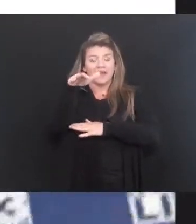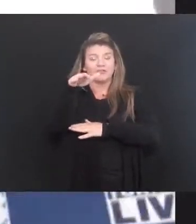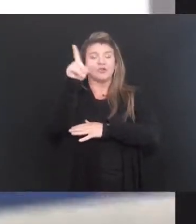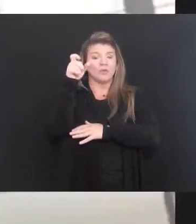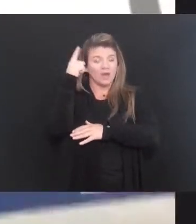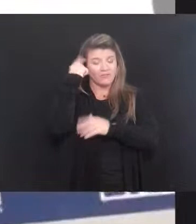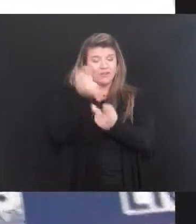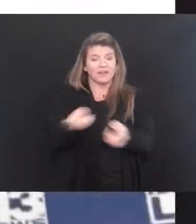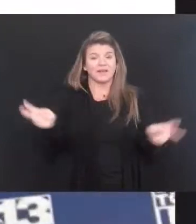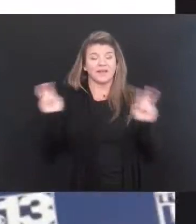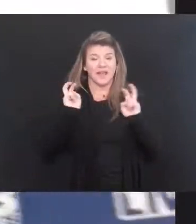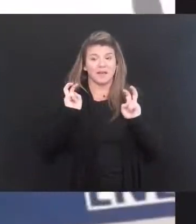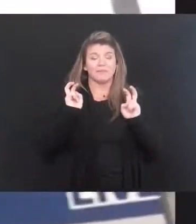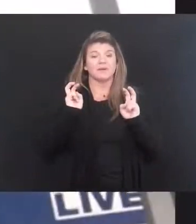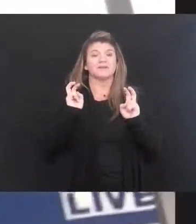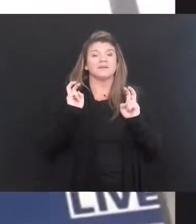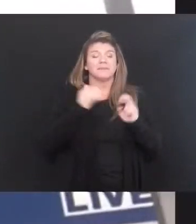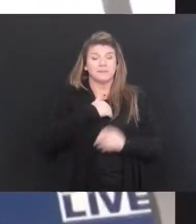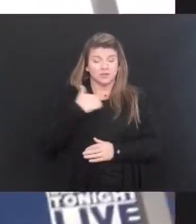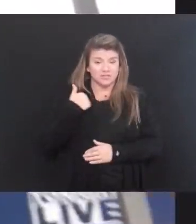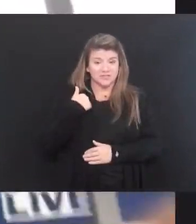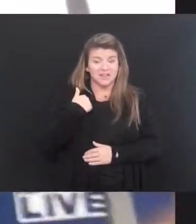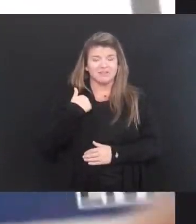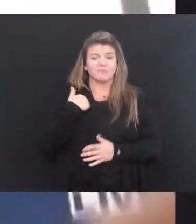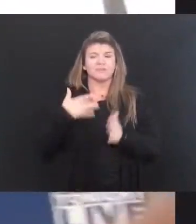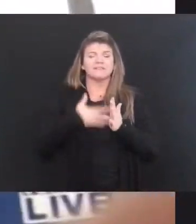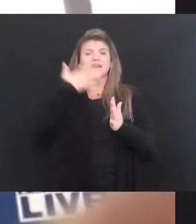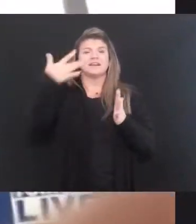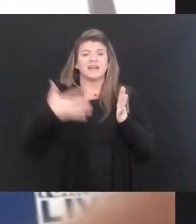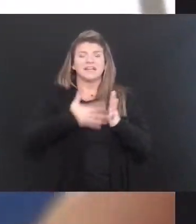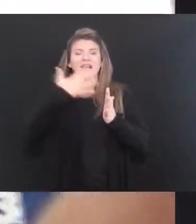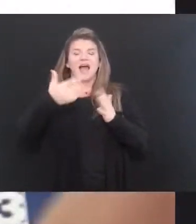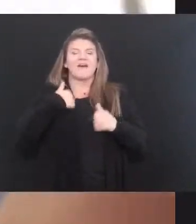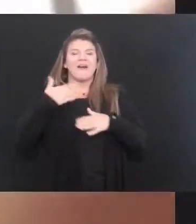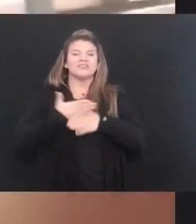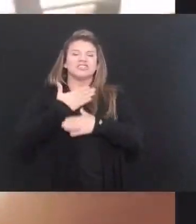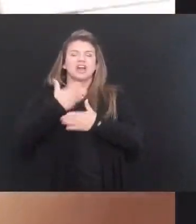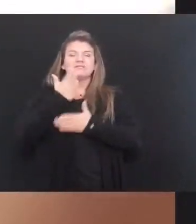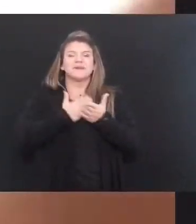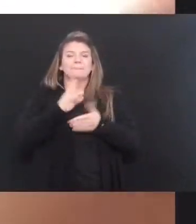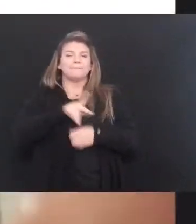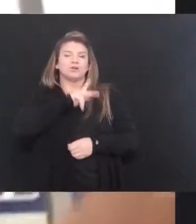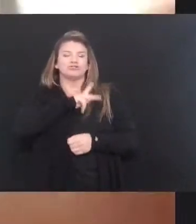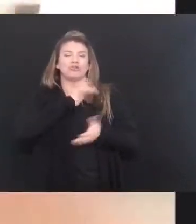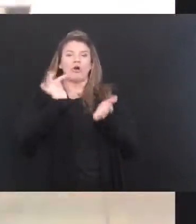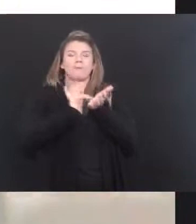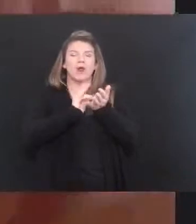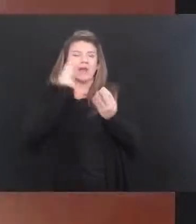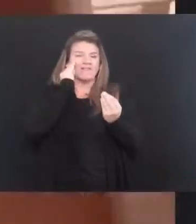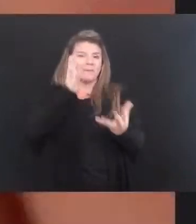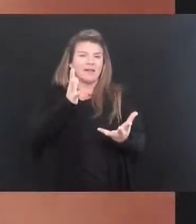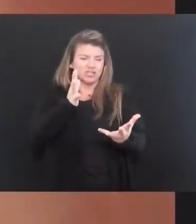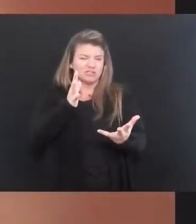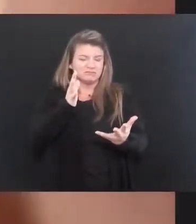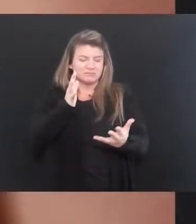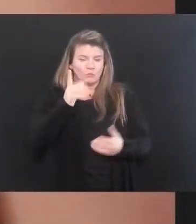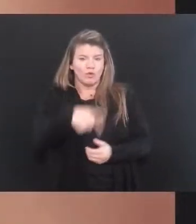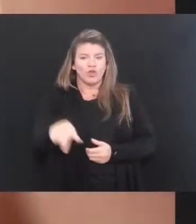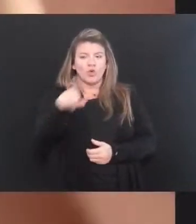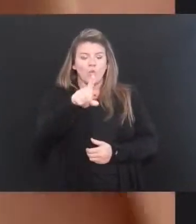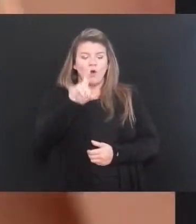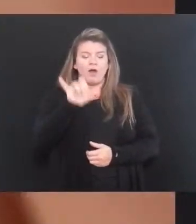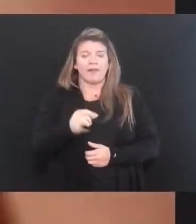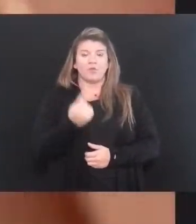members and others in attendance. From time to time, I've shared some personal medical information on this briefing. This is one of